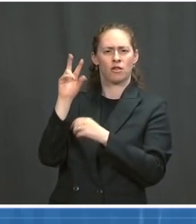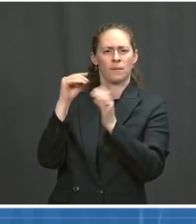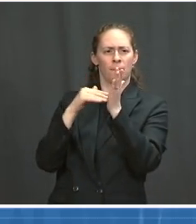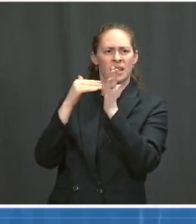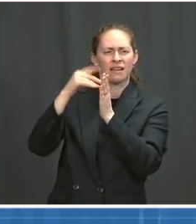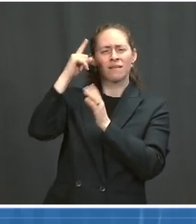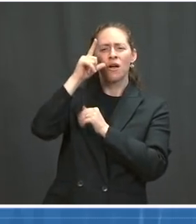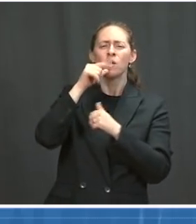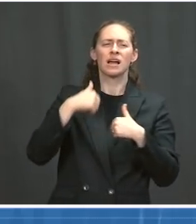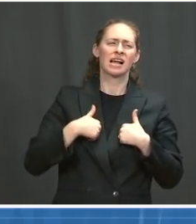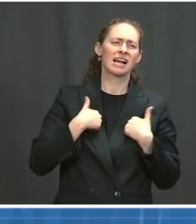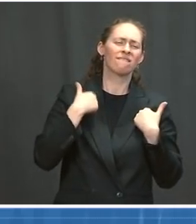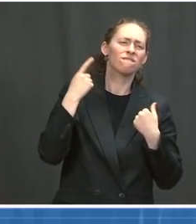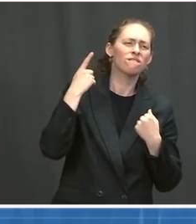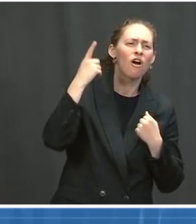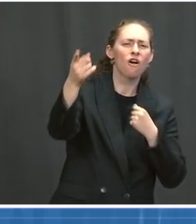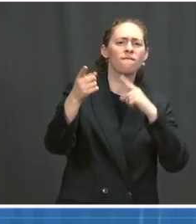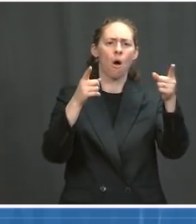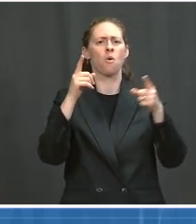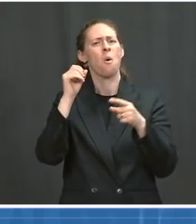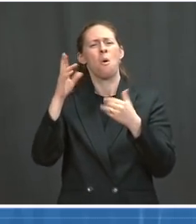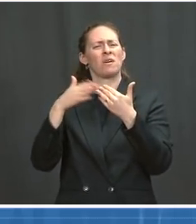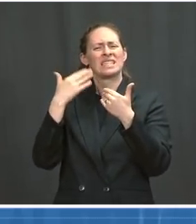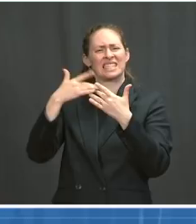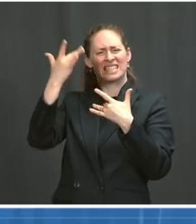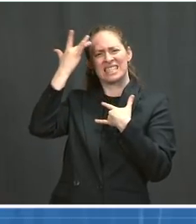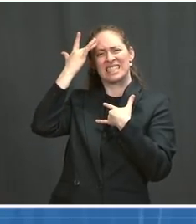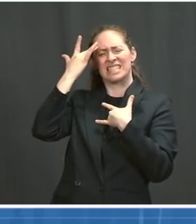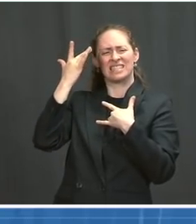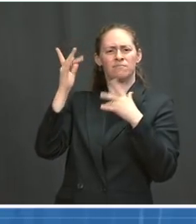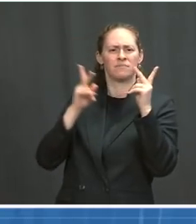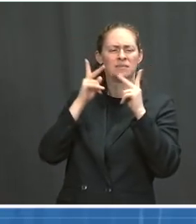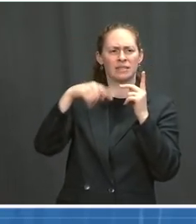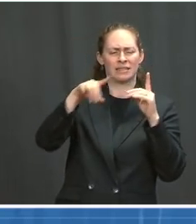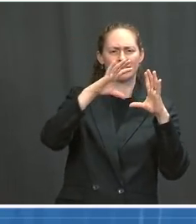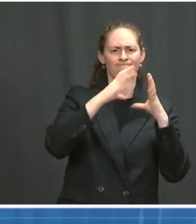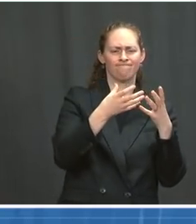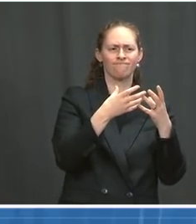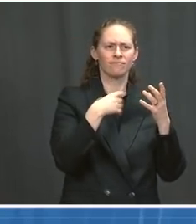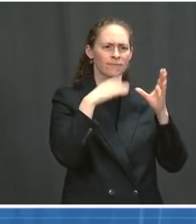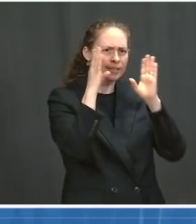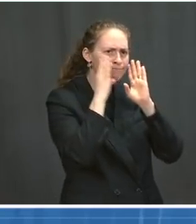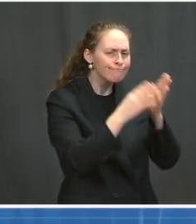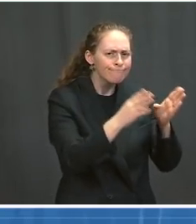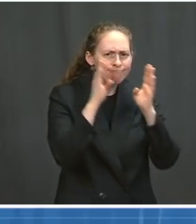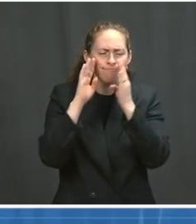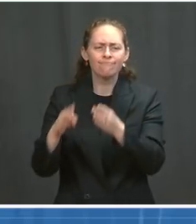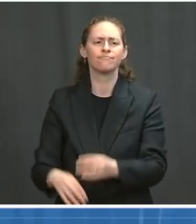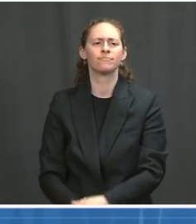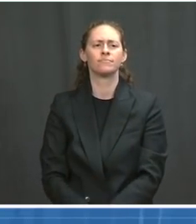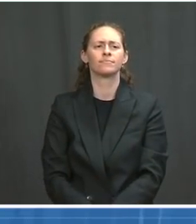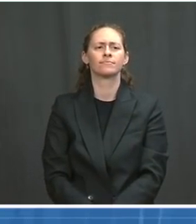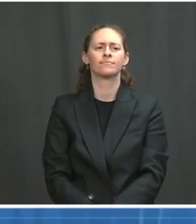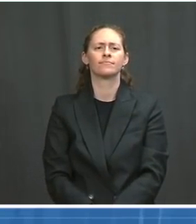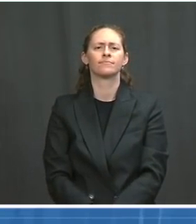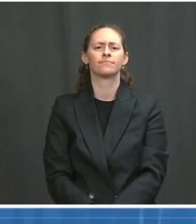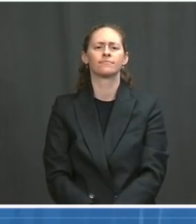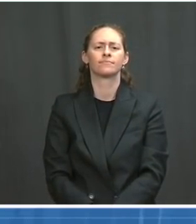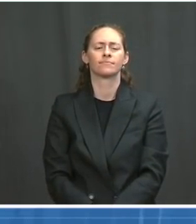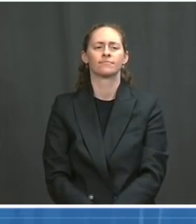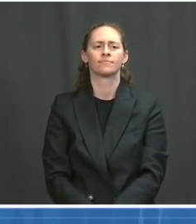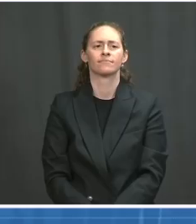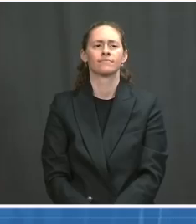communities. And another $100 million will support rural health clinics in their education and outreach efforts in rural communities. On top of this,